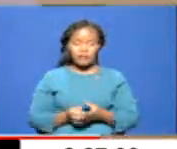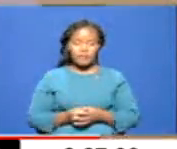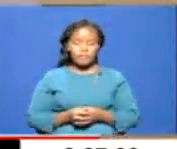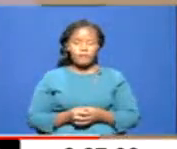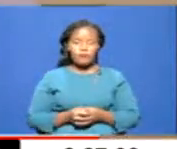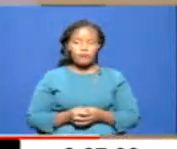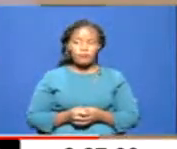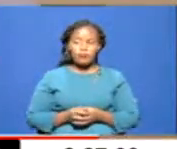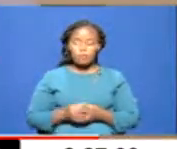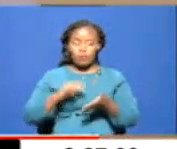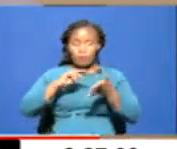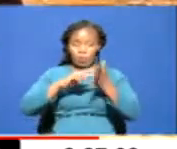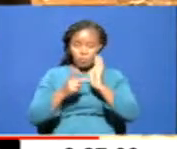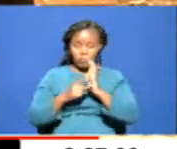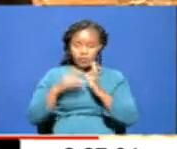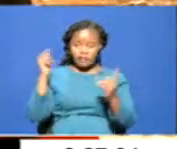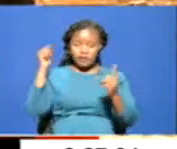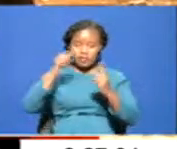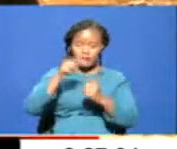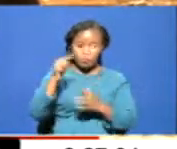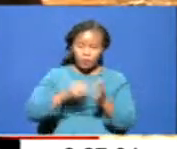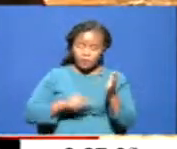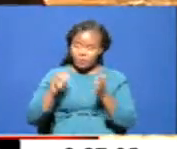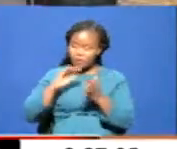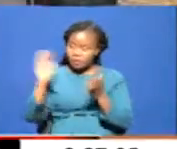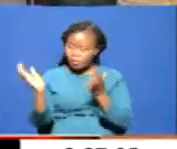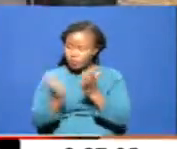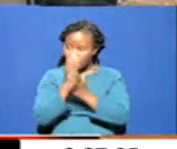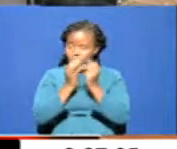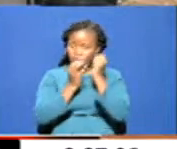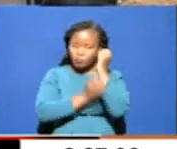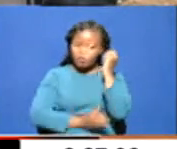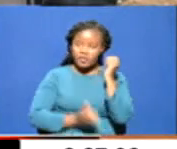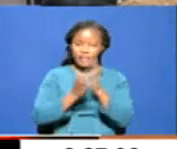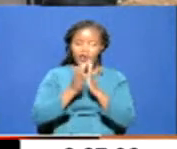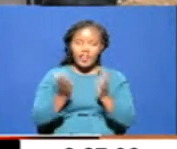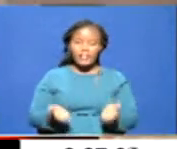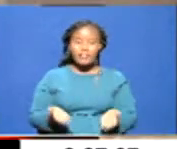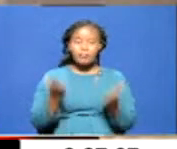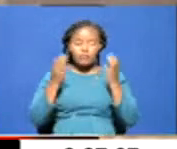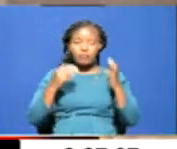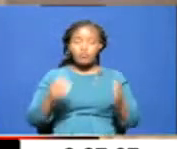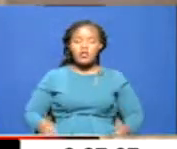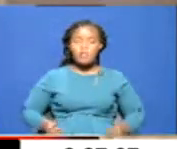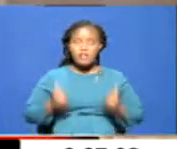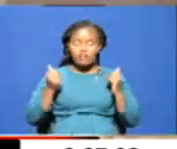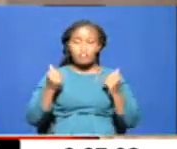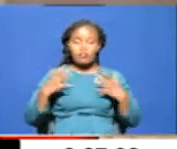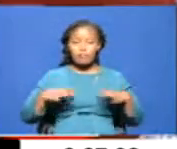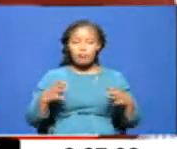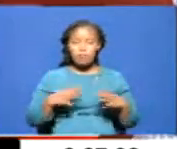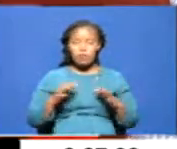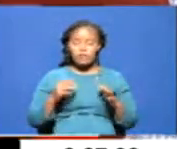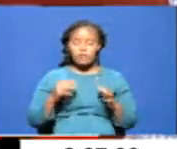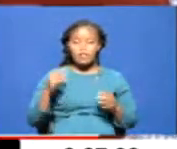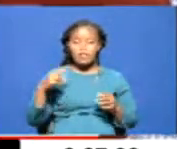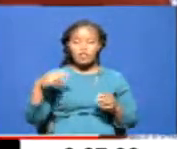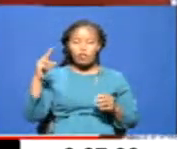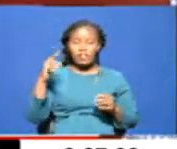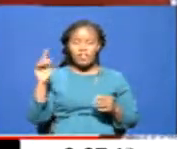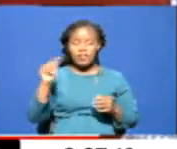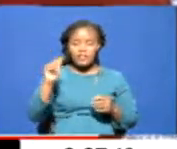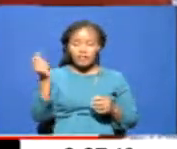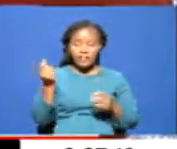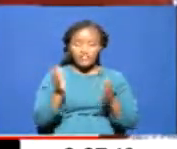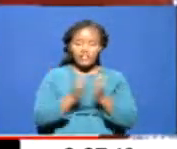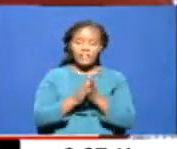The project aims to eradicate poverty and improve the living standards of residents living in northern Kenya as well and the